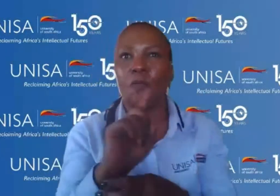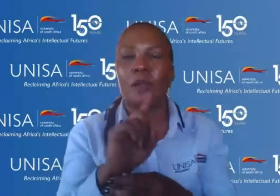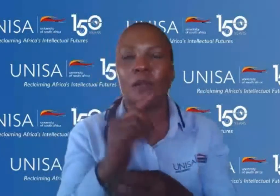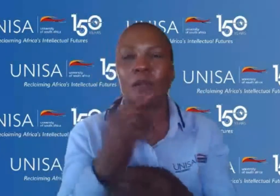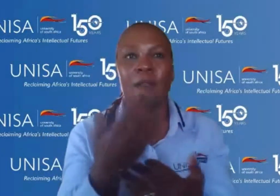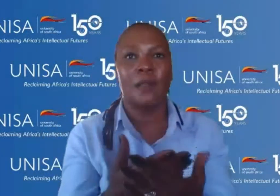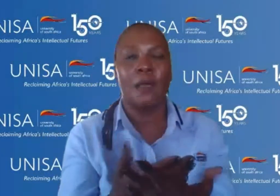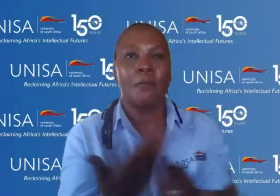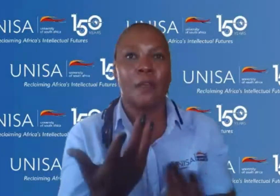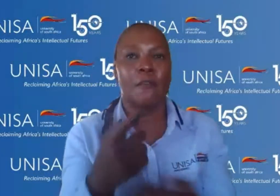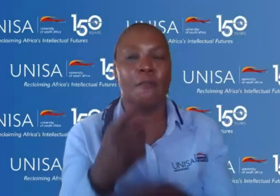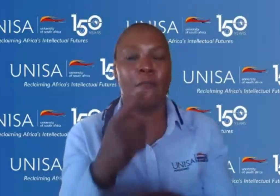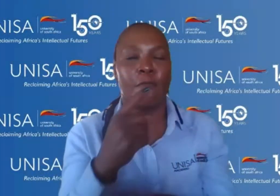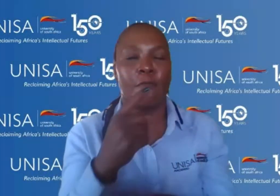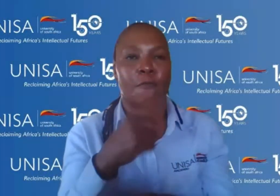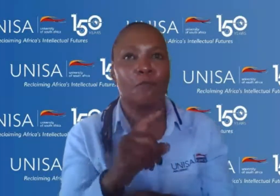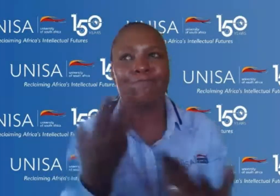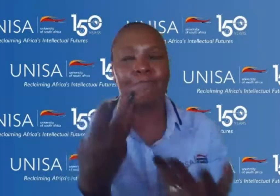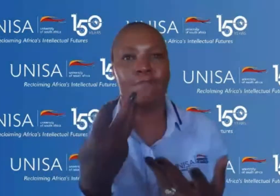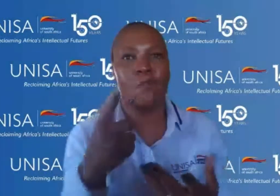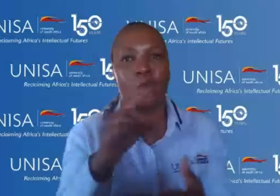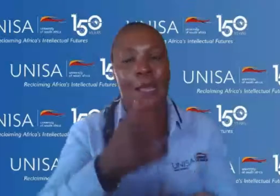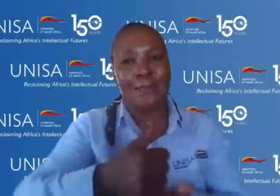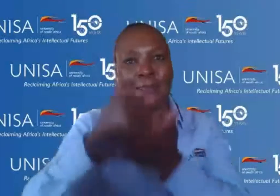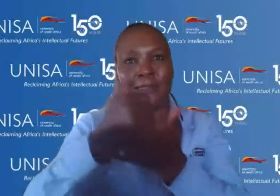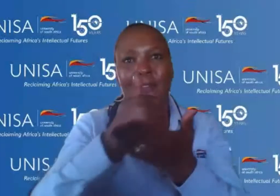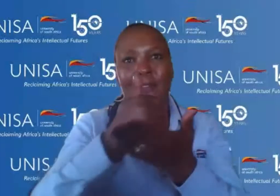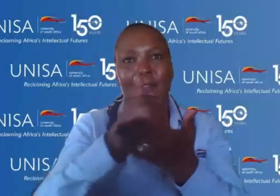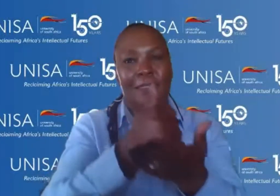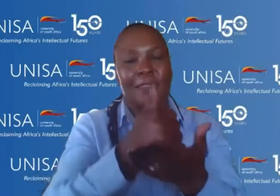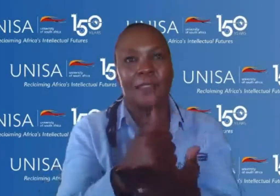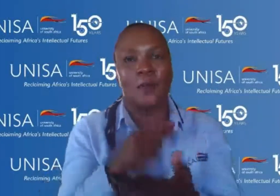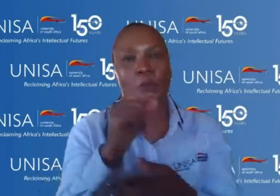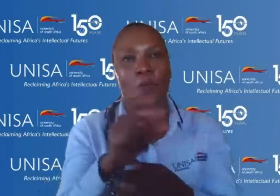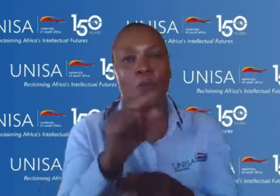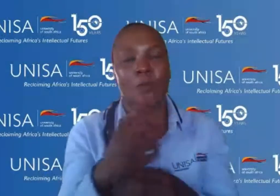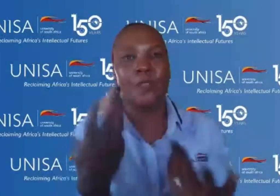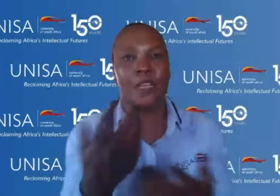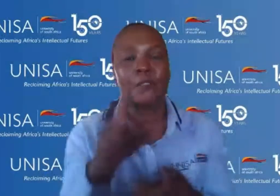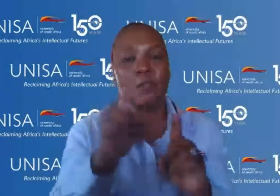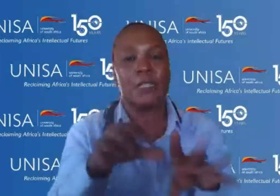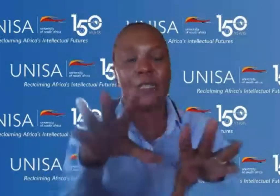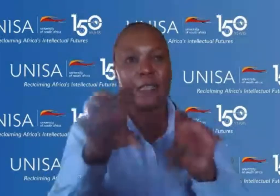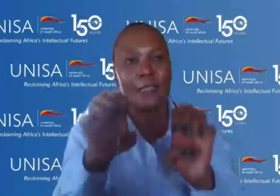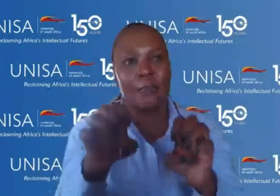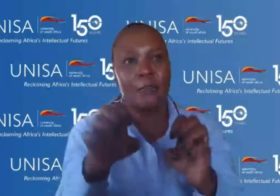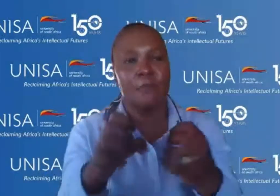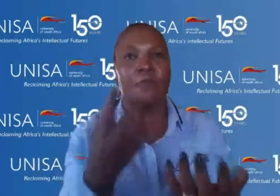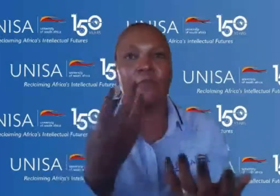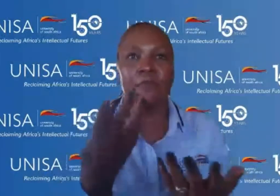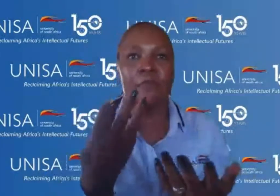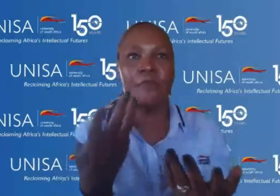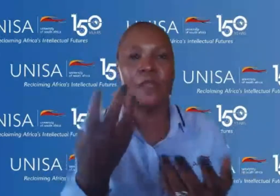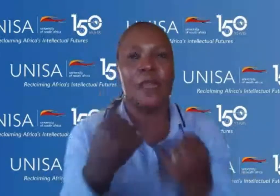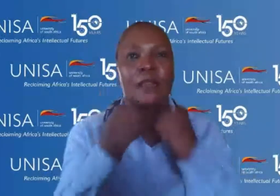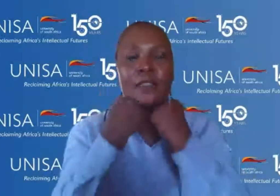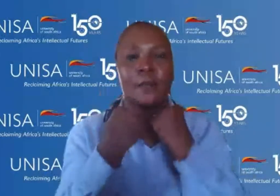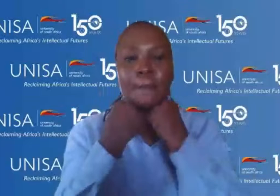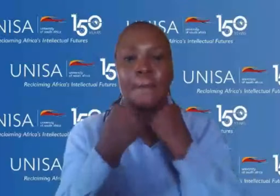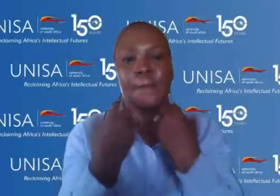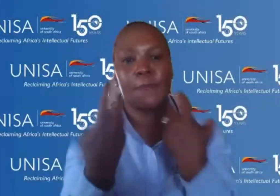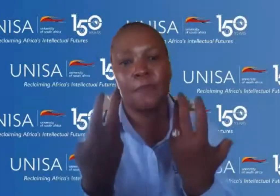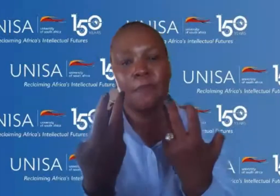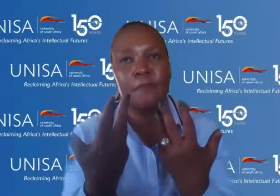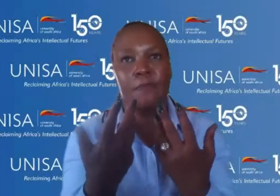order to assist with that, especially for exams as well as assignments and other